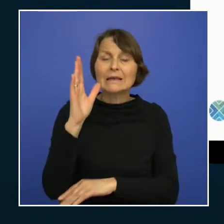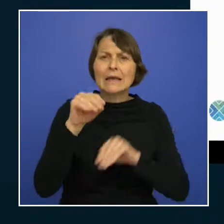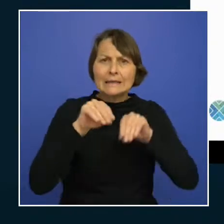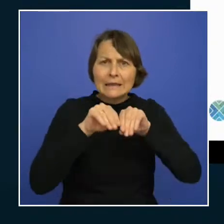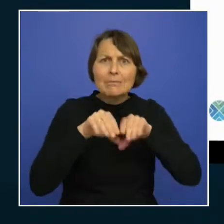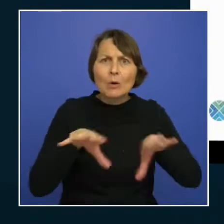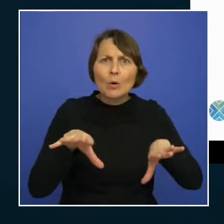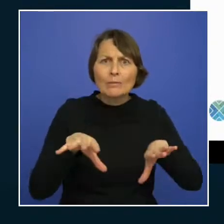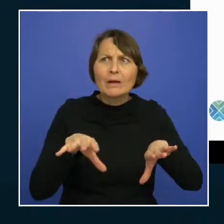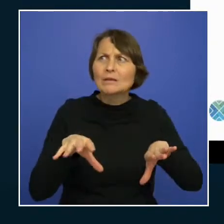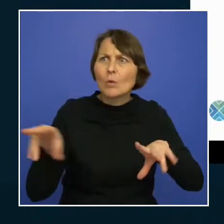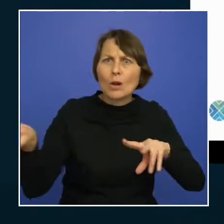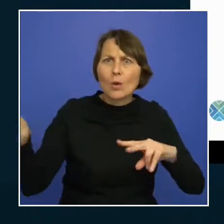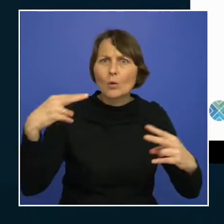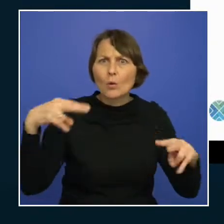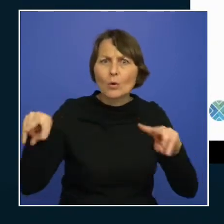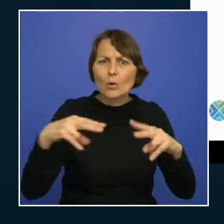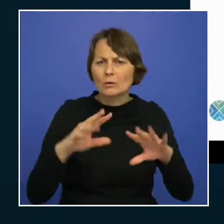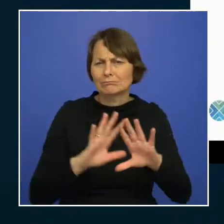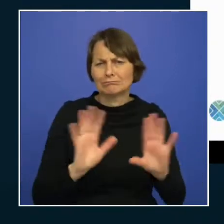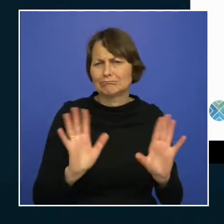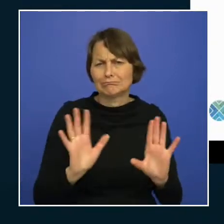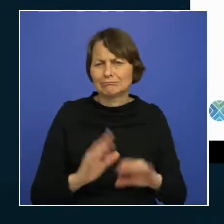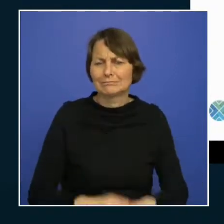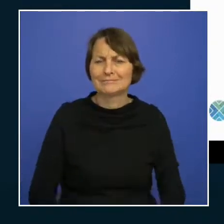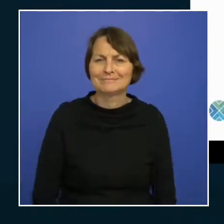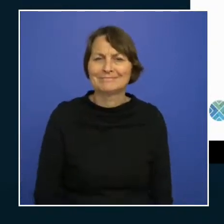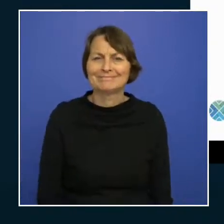reasons. So, all right.